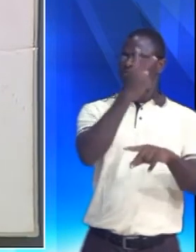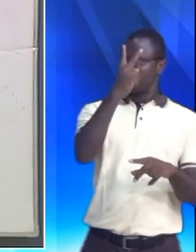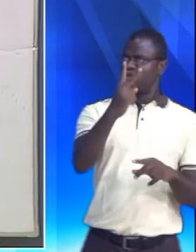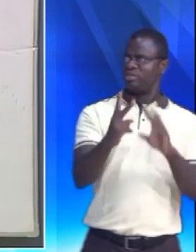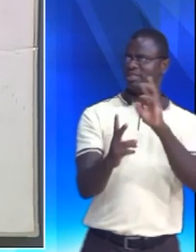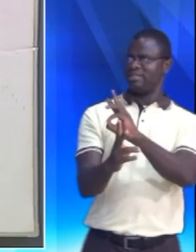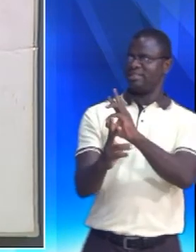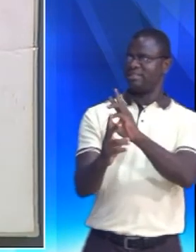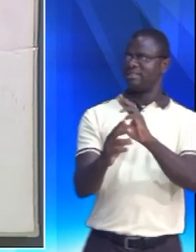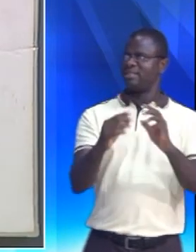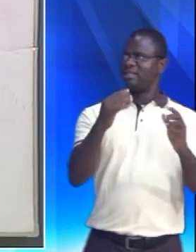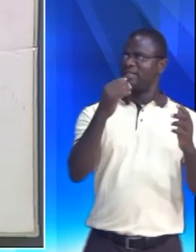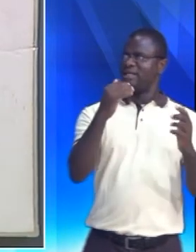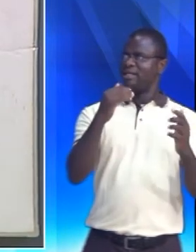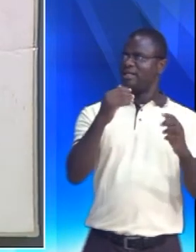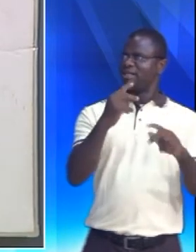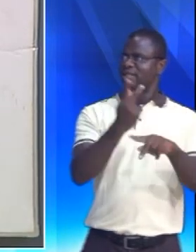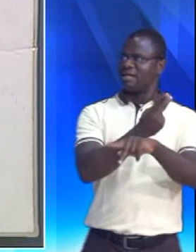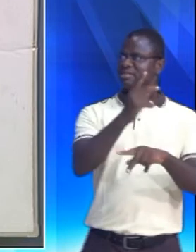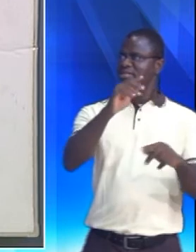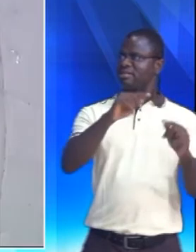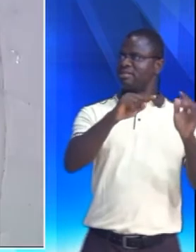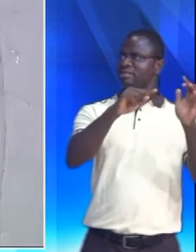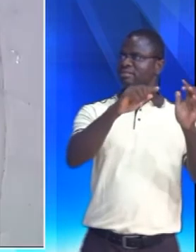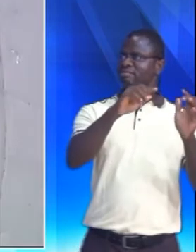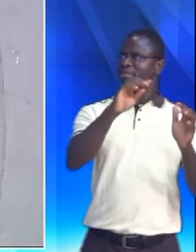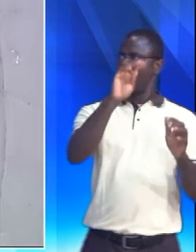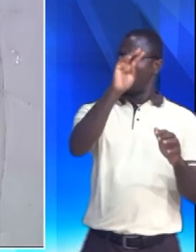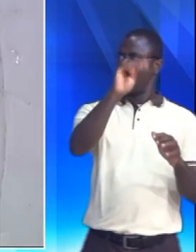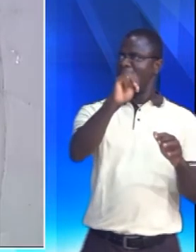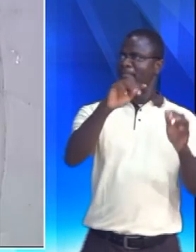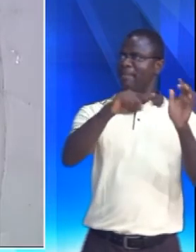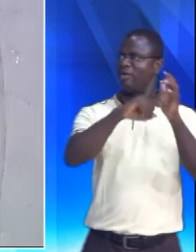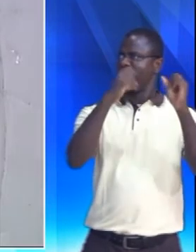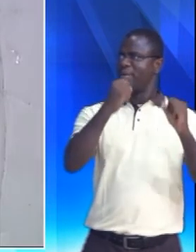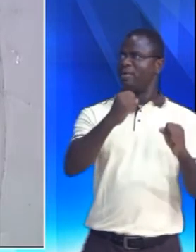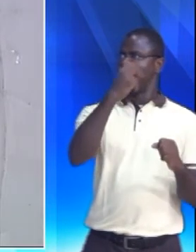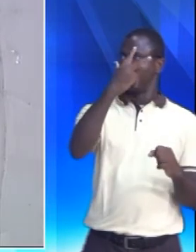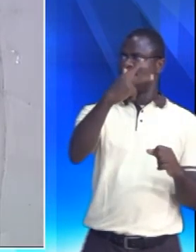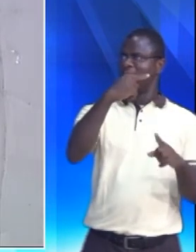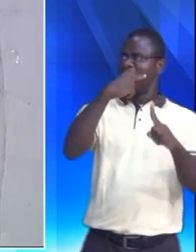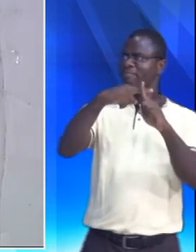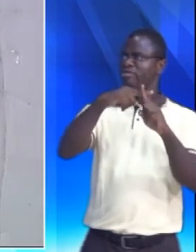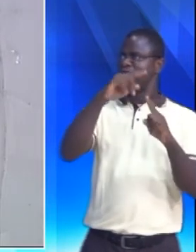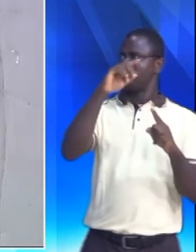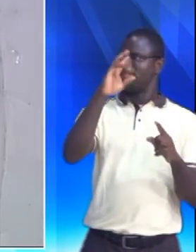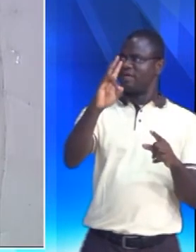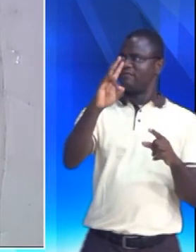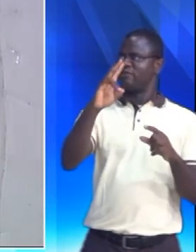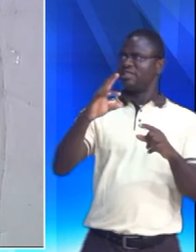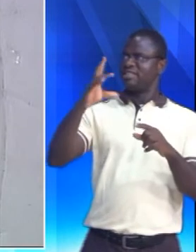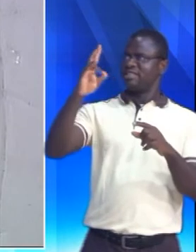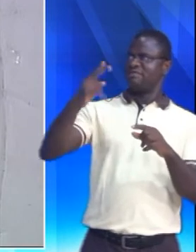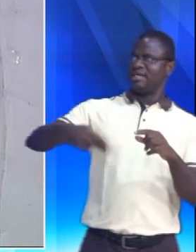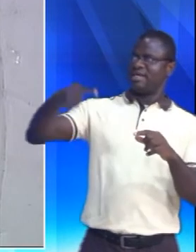a raised to power of 2 multiplied by 4a raised to